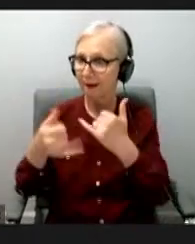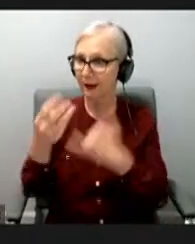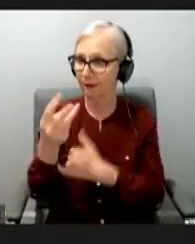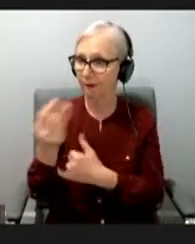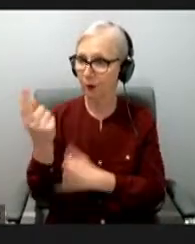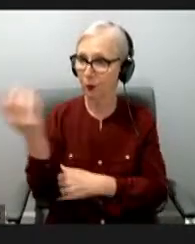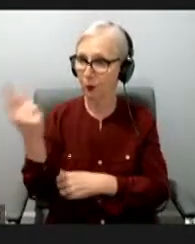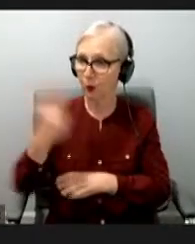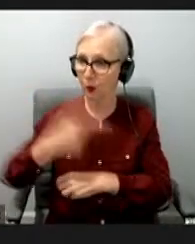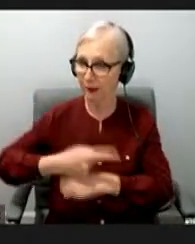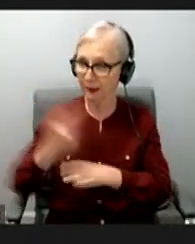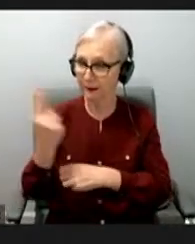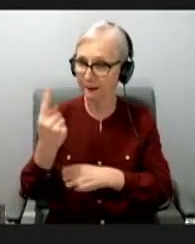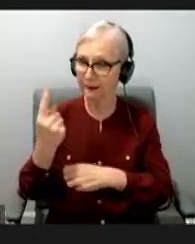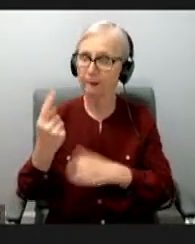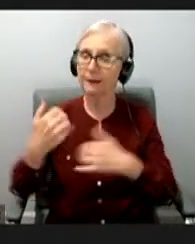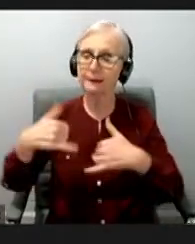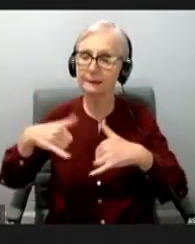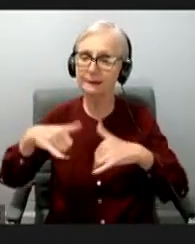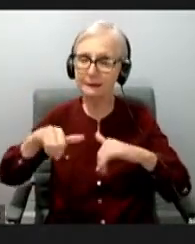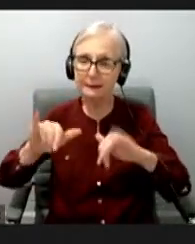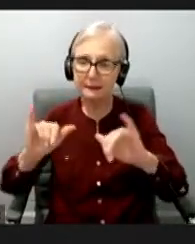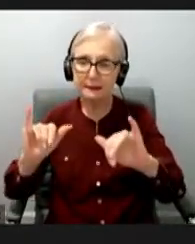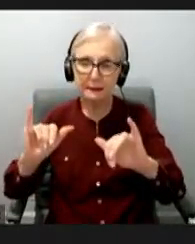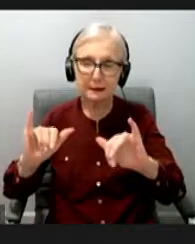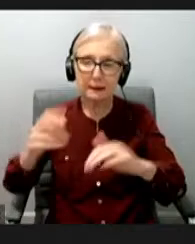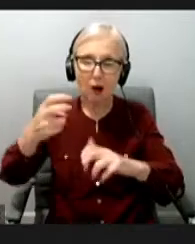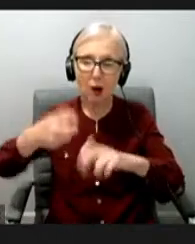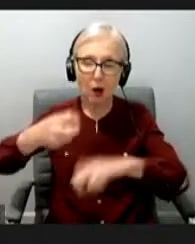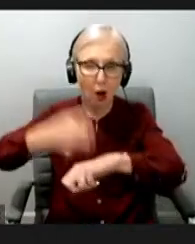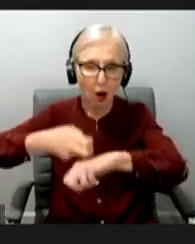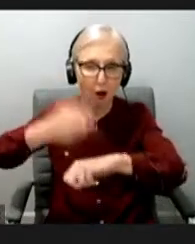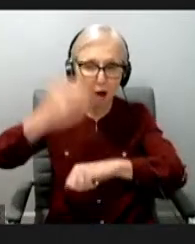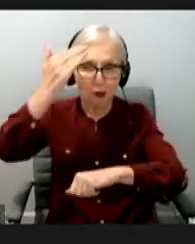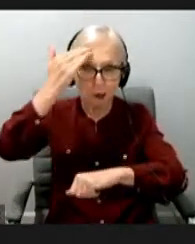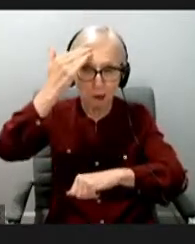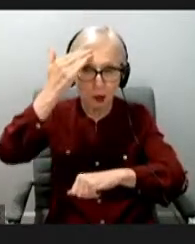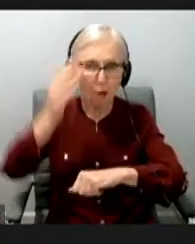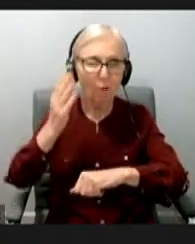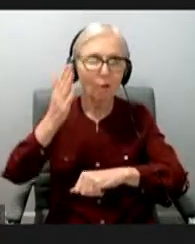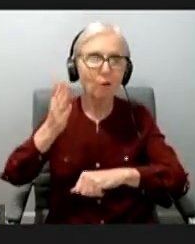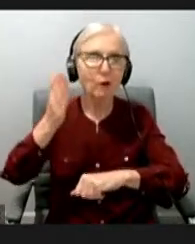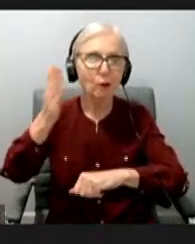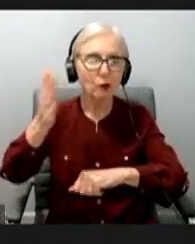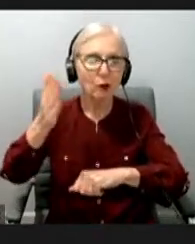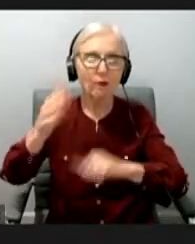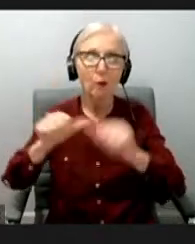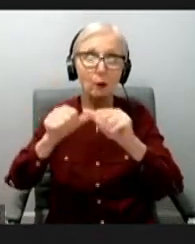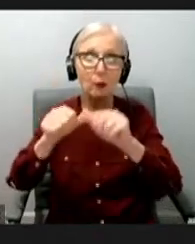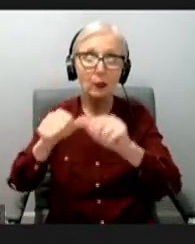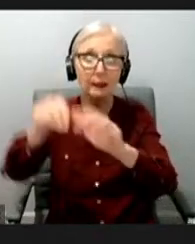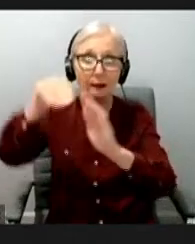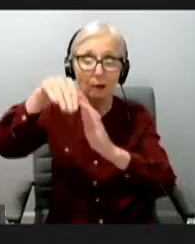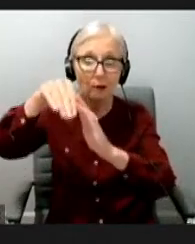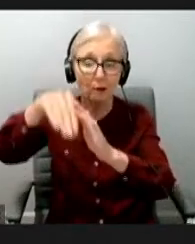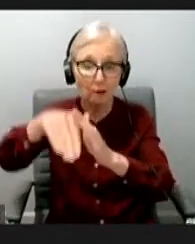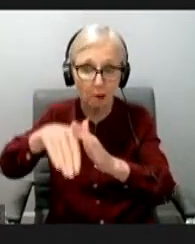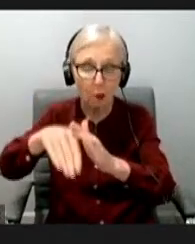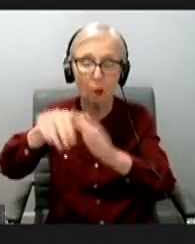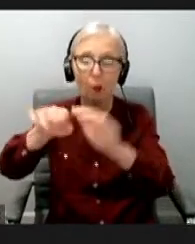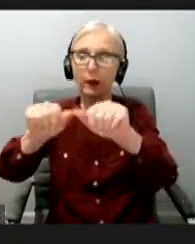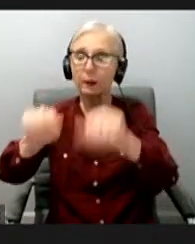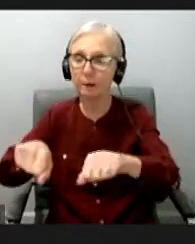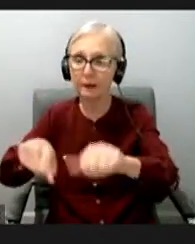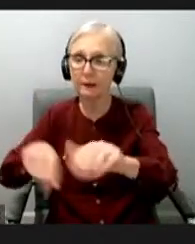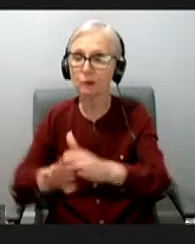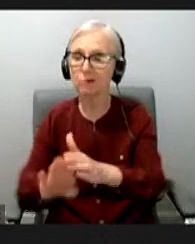pretty unstable place right now in this plateau. Difficult to know if we're going to see a continued decrease in cases or if we could potentially see an